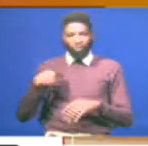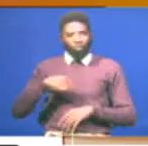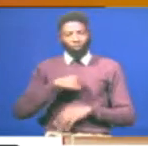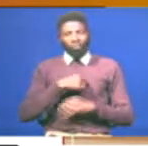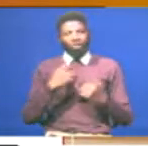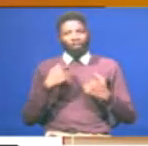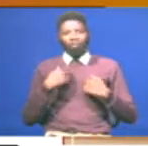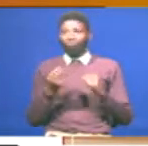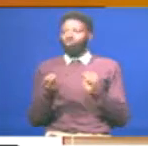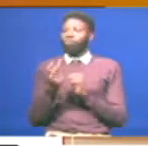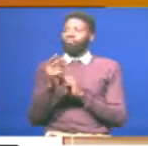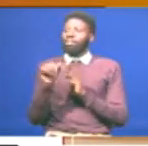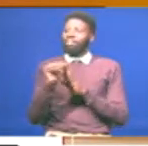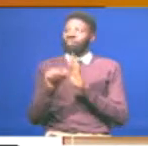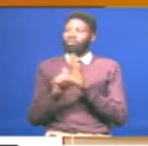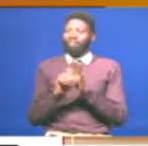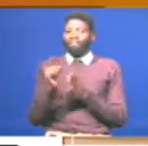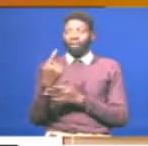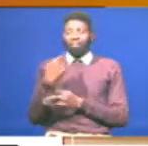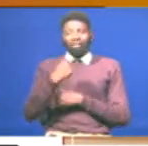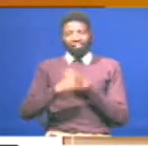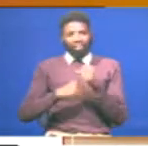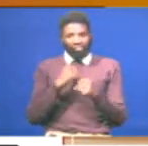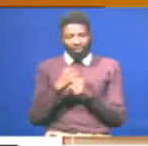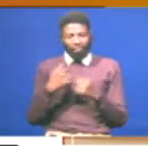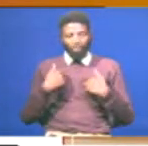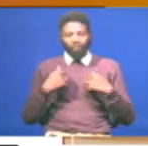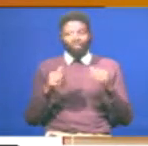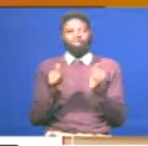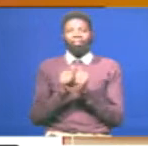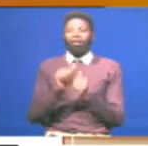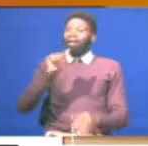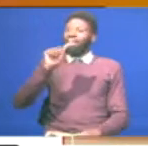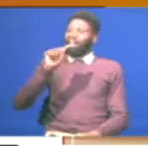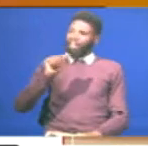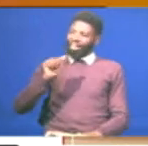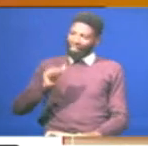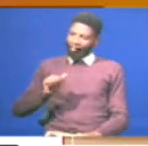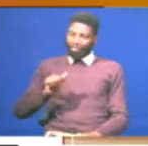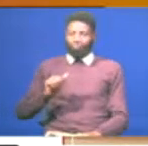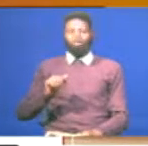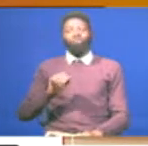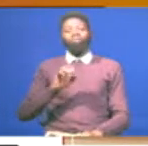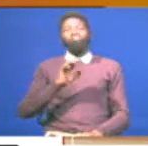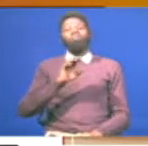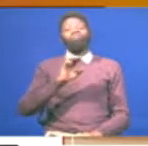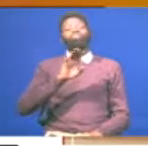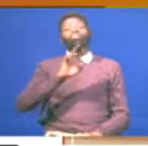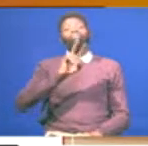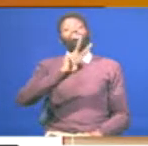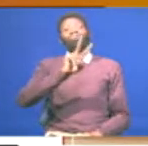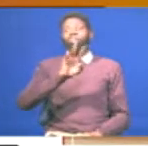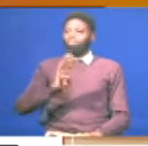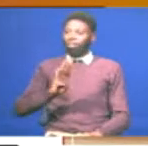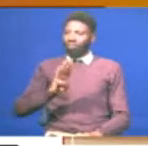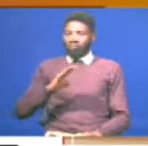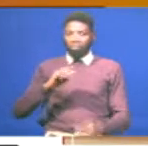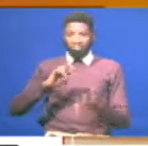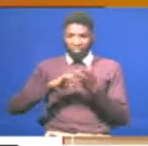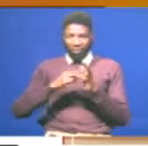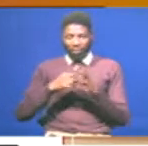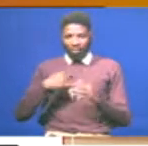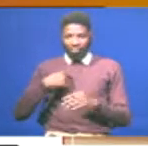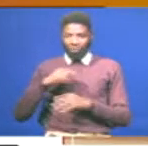subjects. In first year, I had 10 A's. And then 2 B's. So I should have naturally in the second